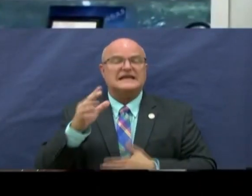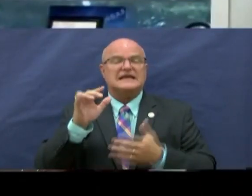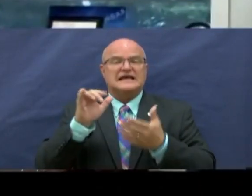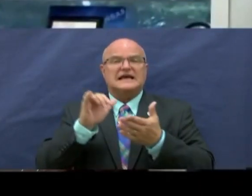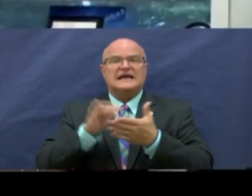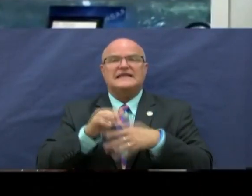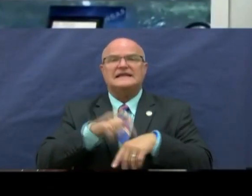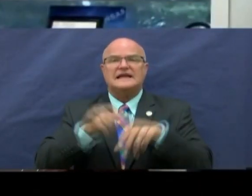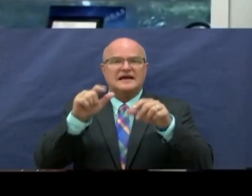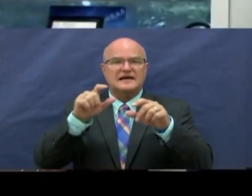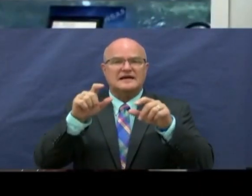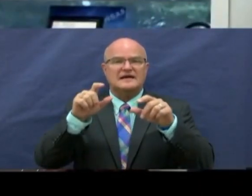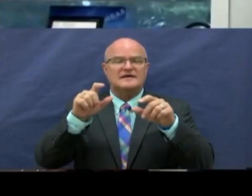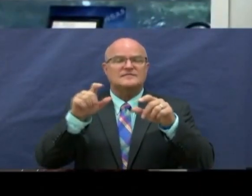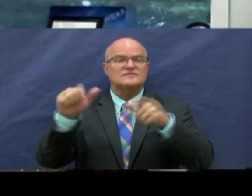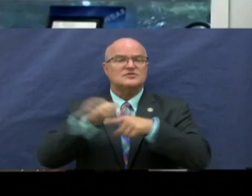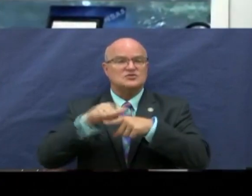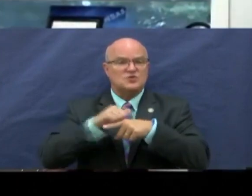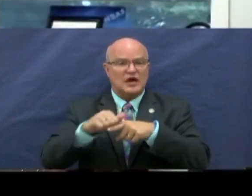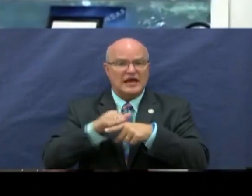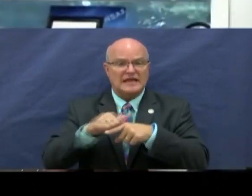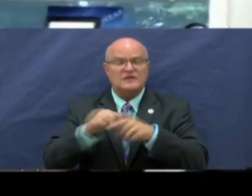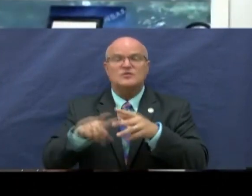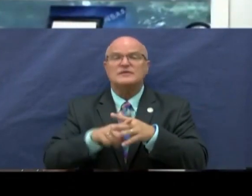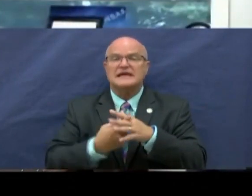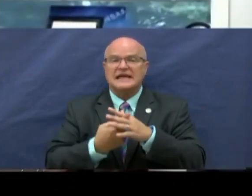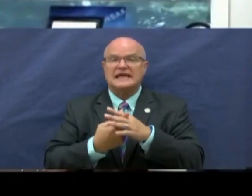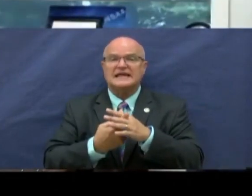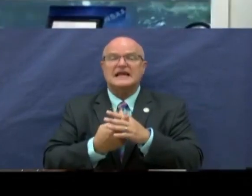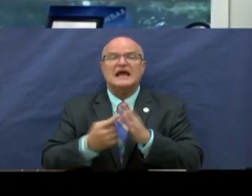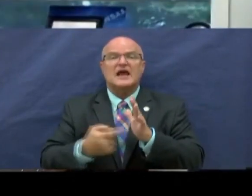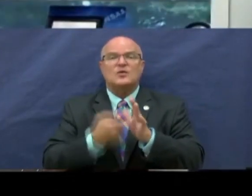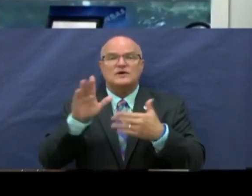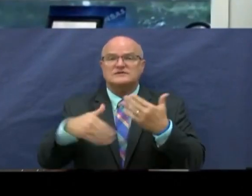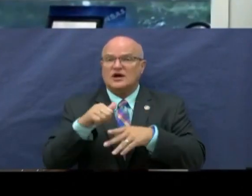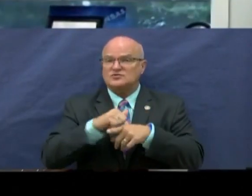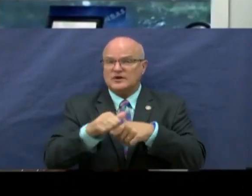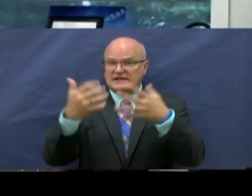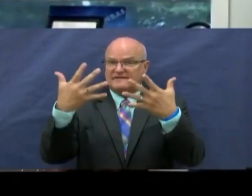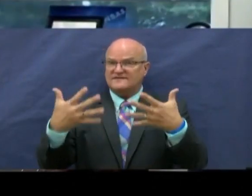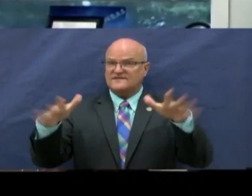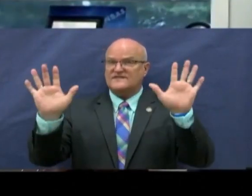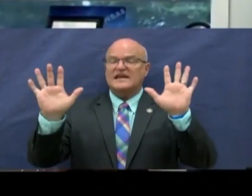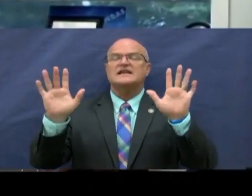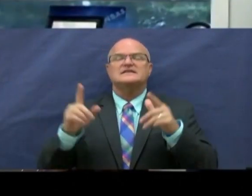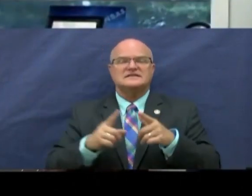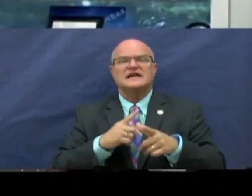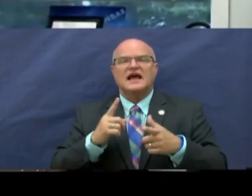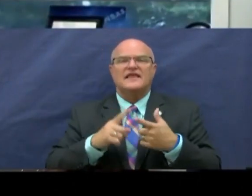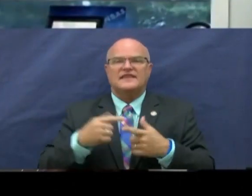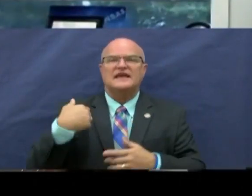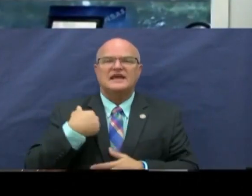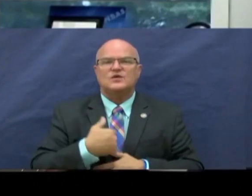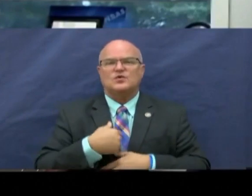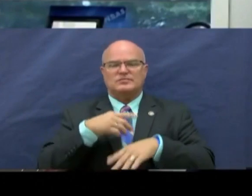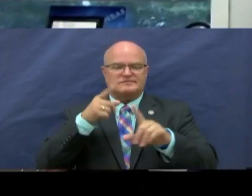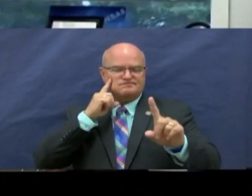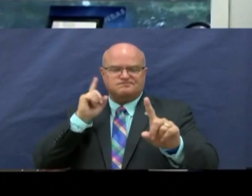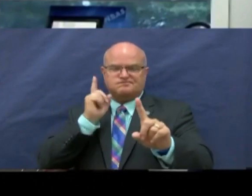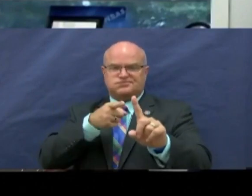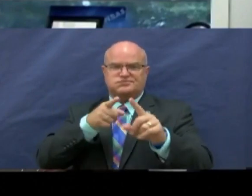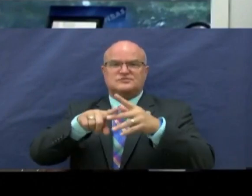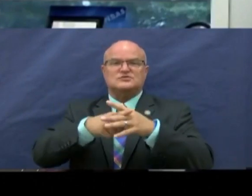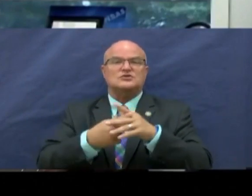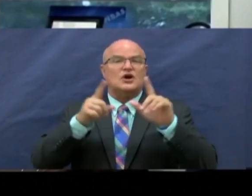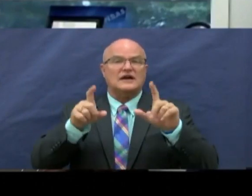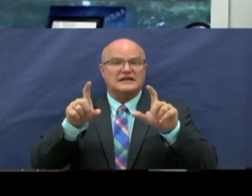the training will begin. And once all training is complete, then we will be on target to start the